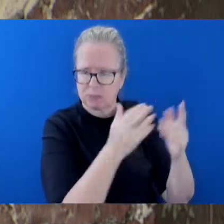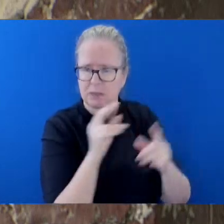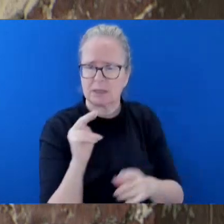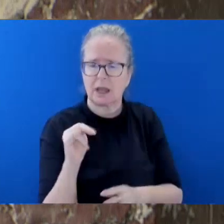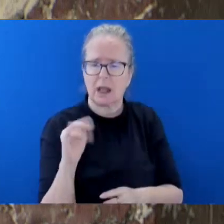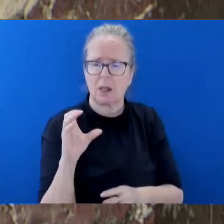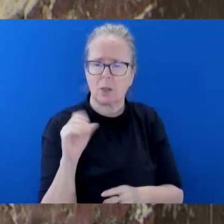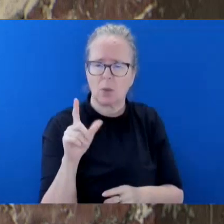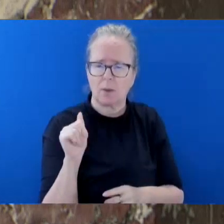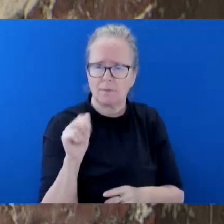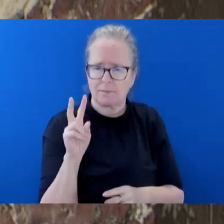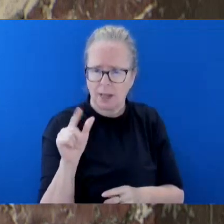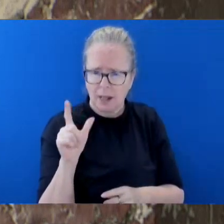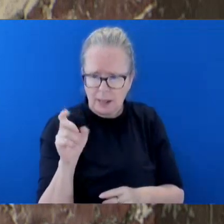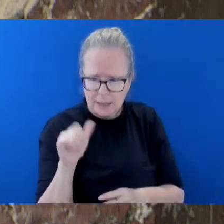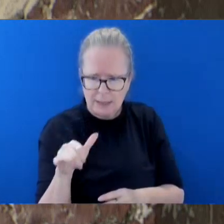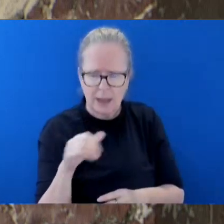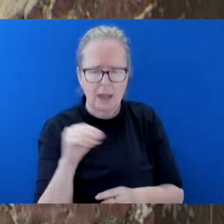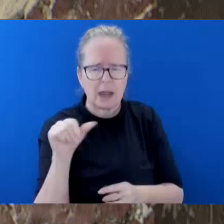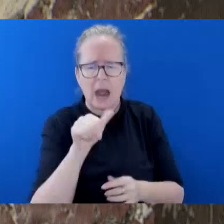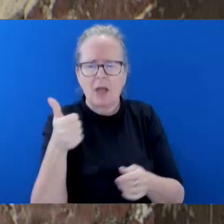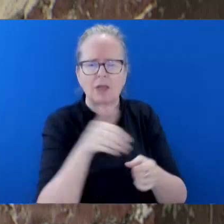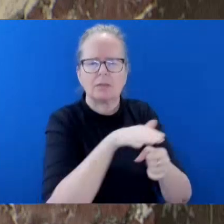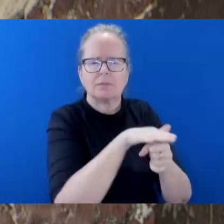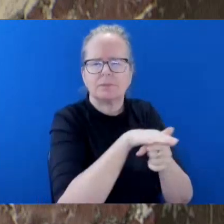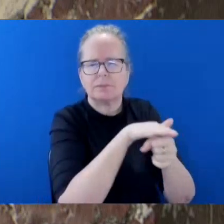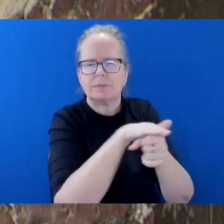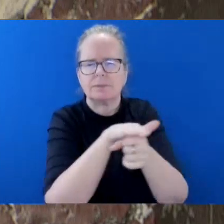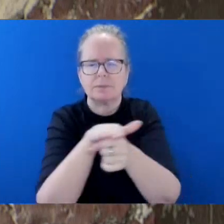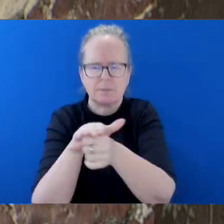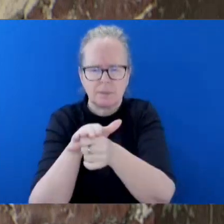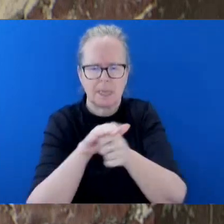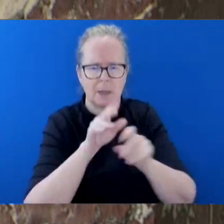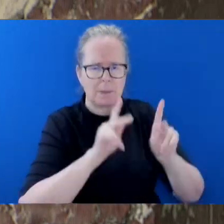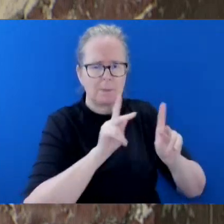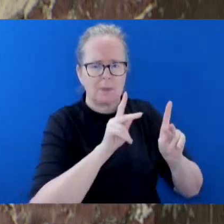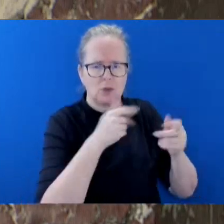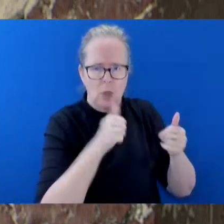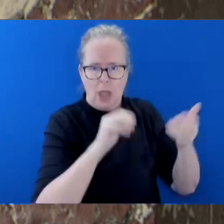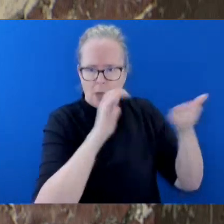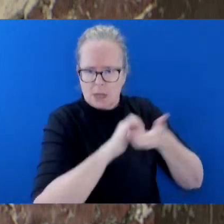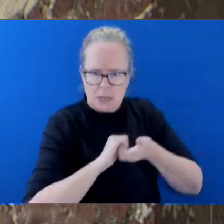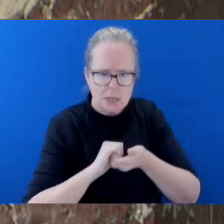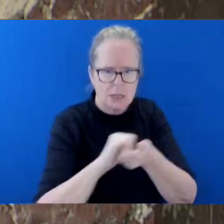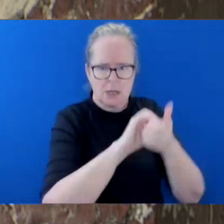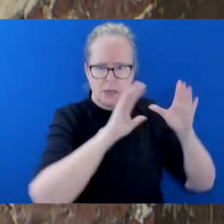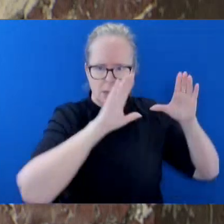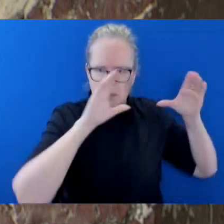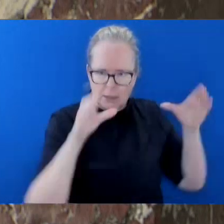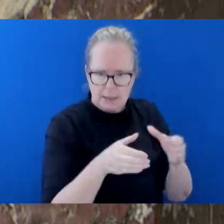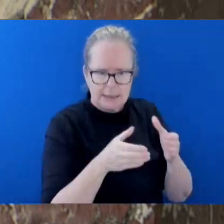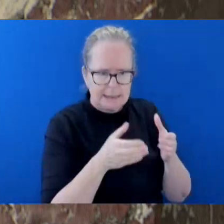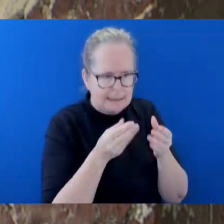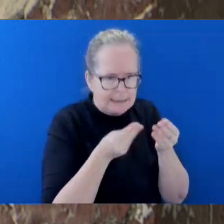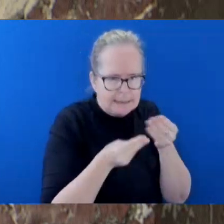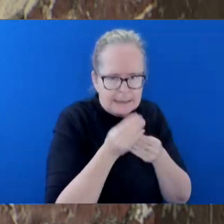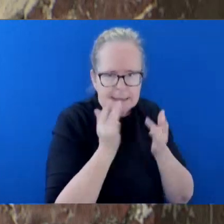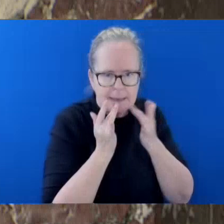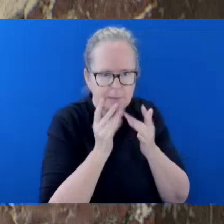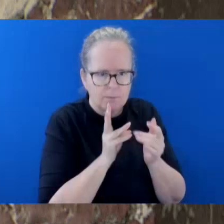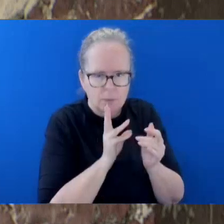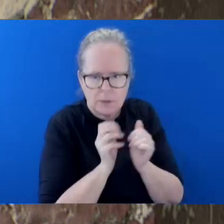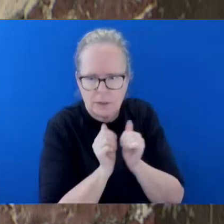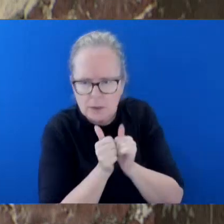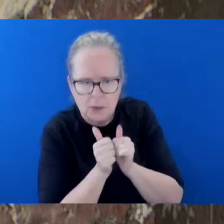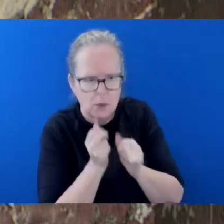where we bring people together to talk about water scarcity, better planning with the agricultural community who have stepped up in significant ways. And this